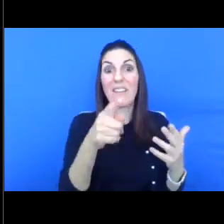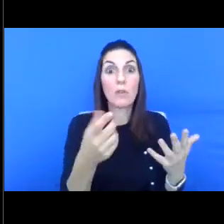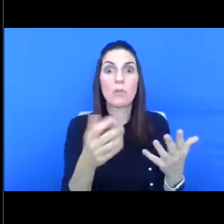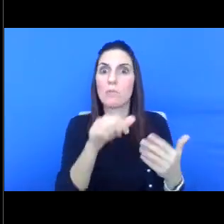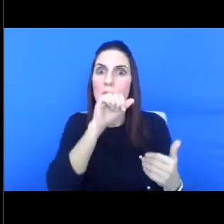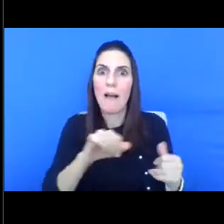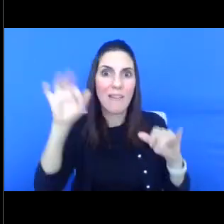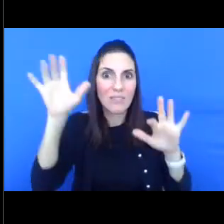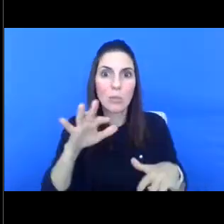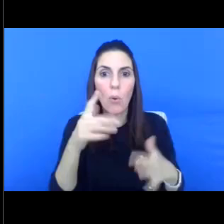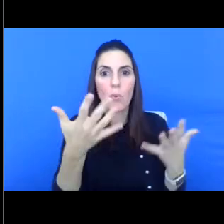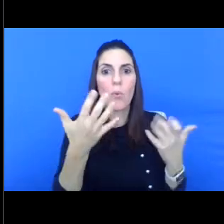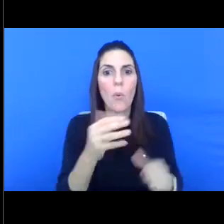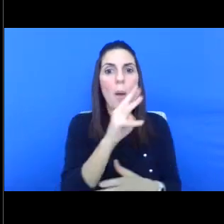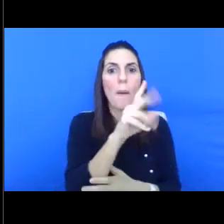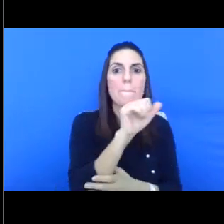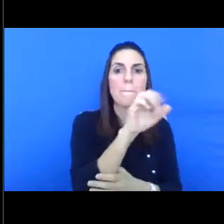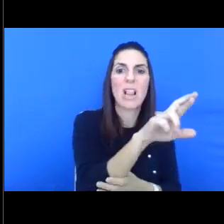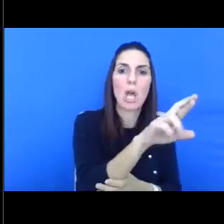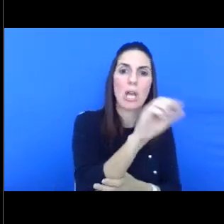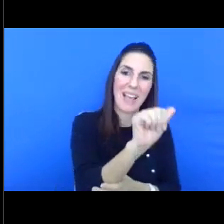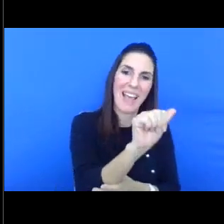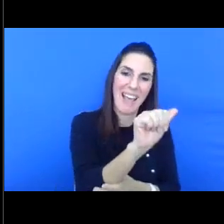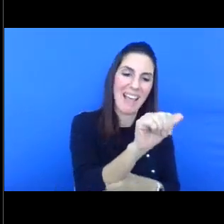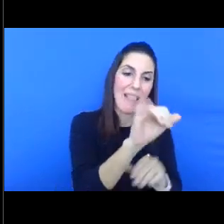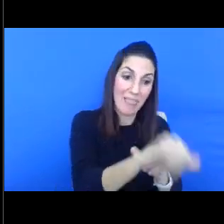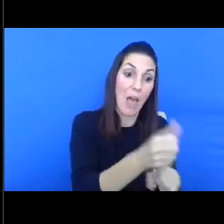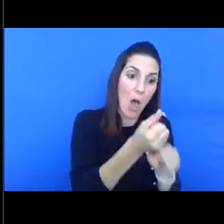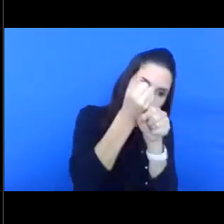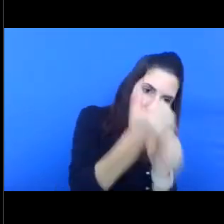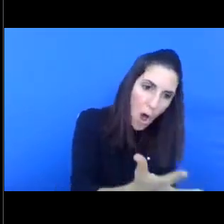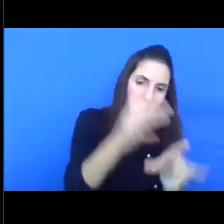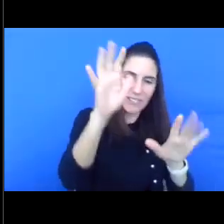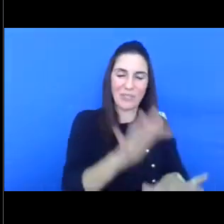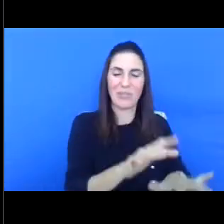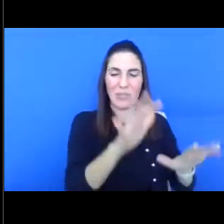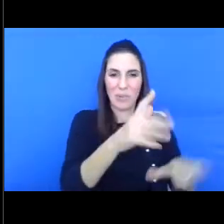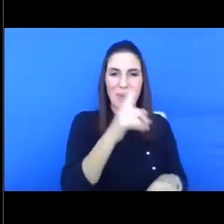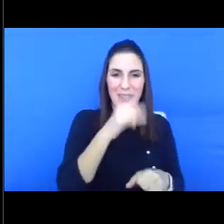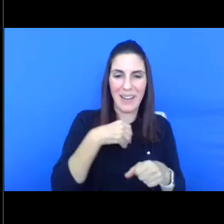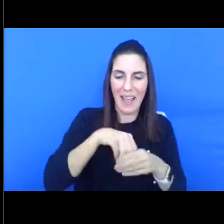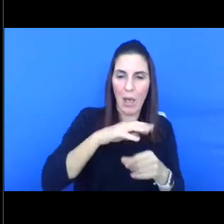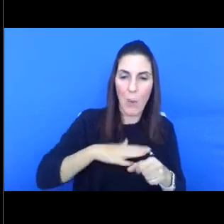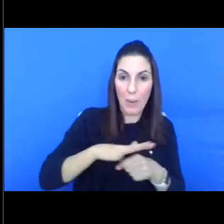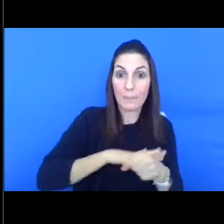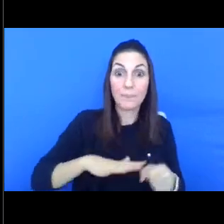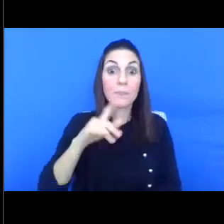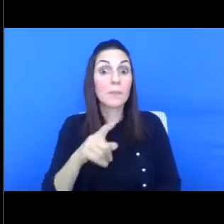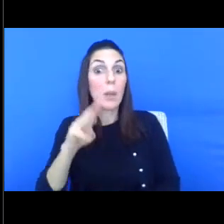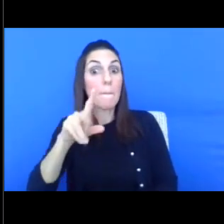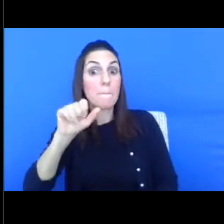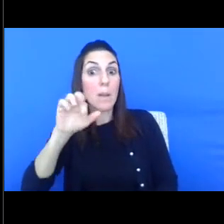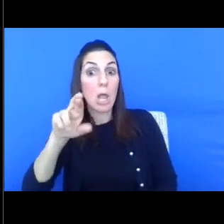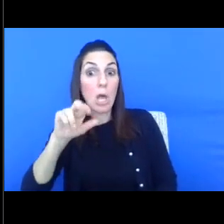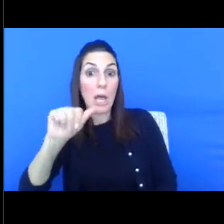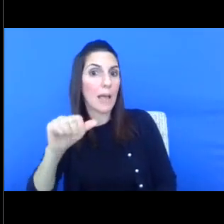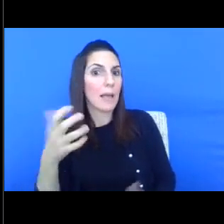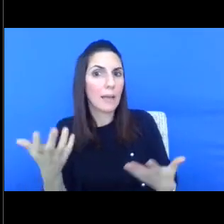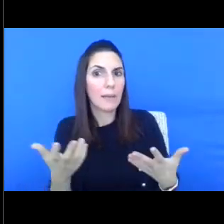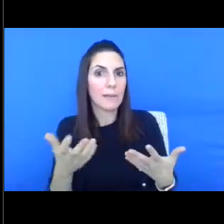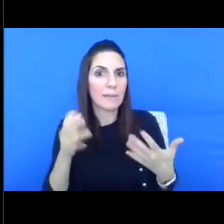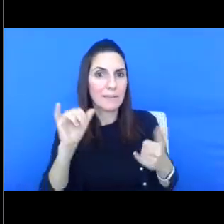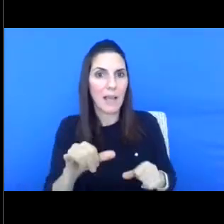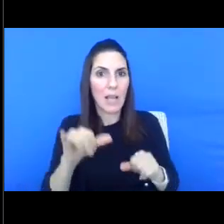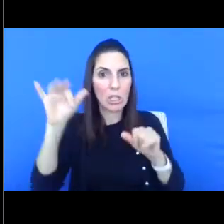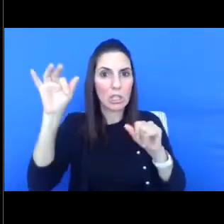storm track as we get in further into the winter season. What does a Miller A storm track provide you?